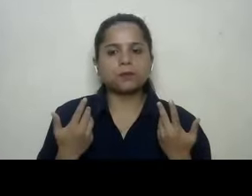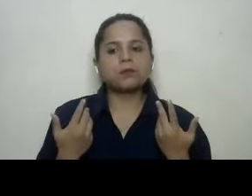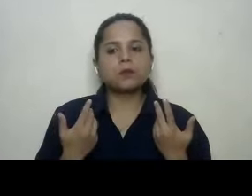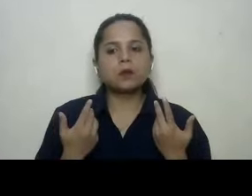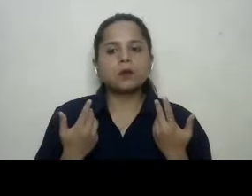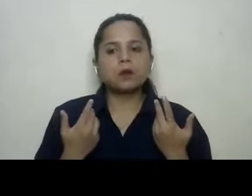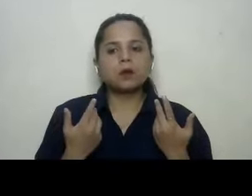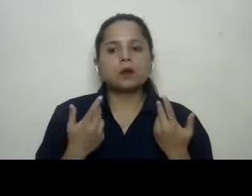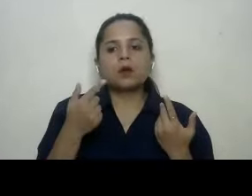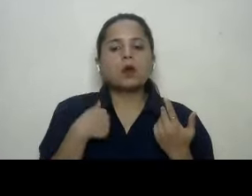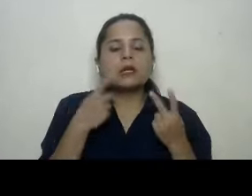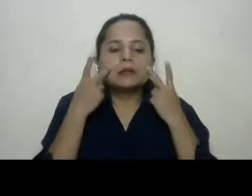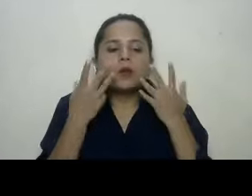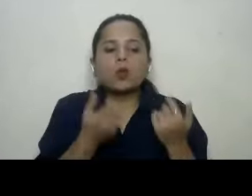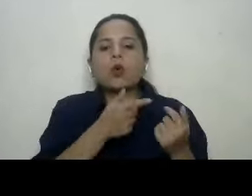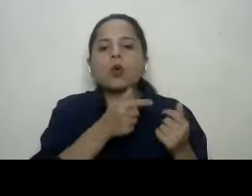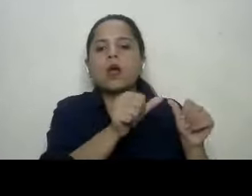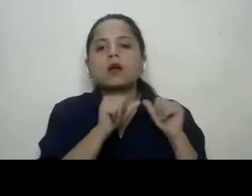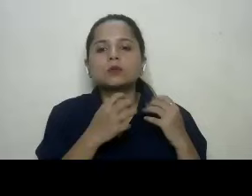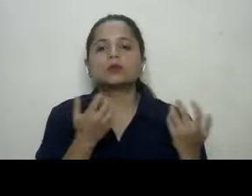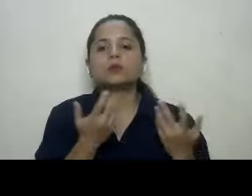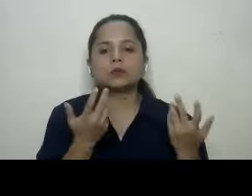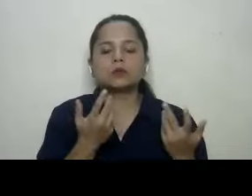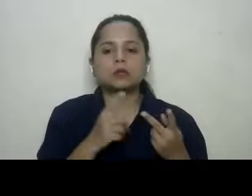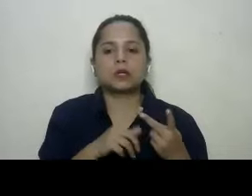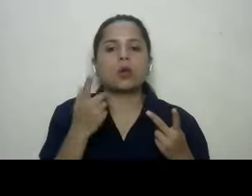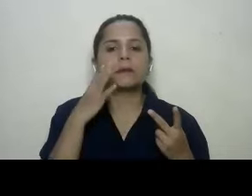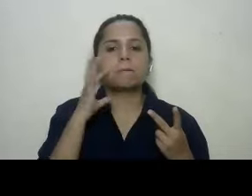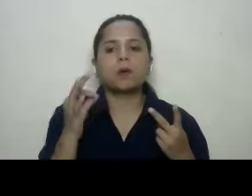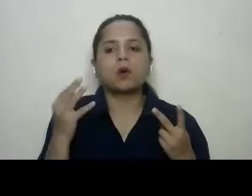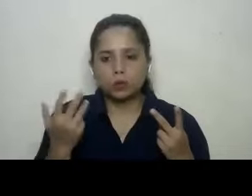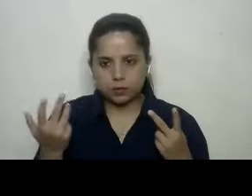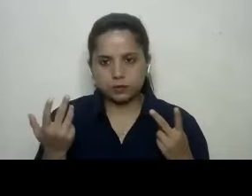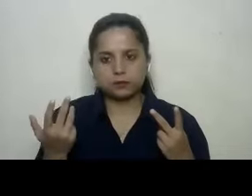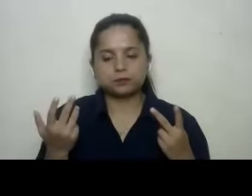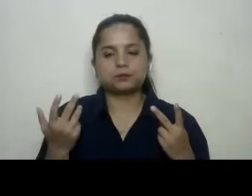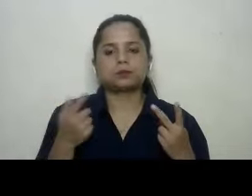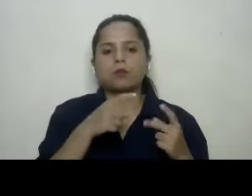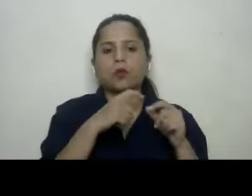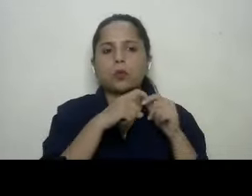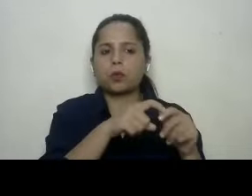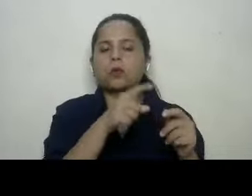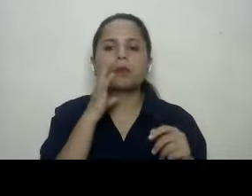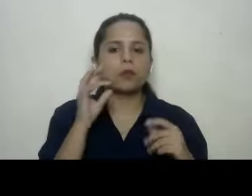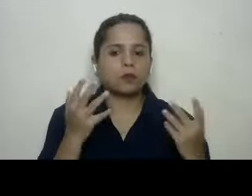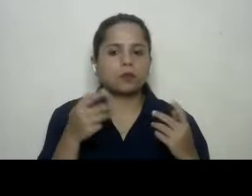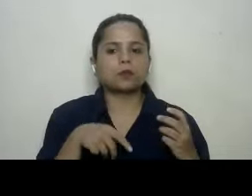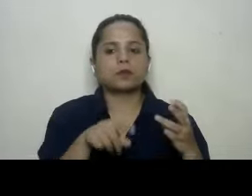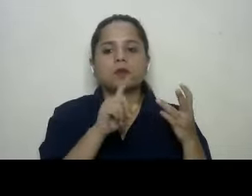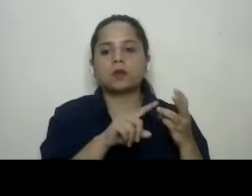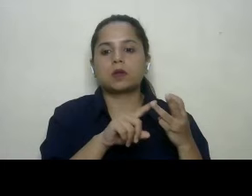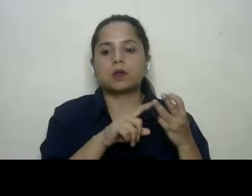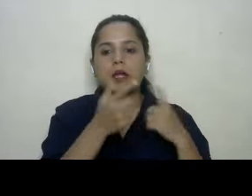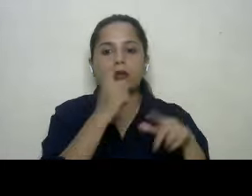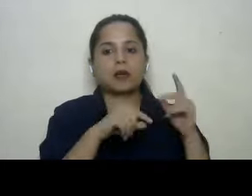what are you looking for exactly, what is the relevance of the question, and then the language. L stands